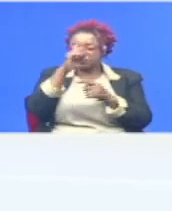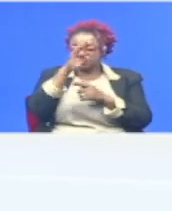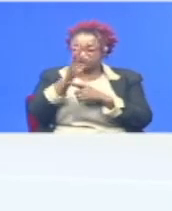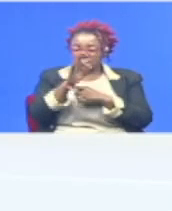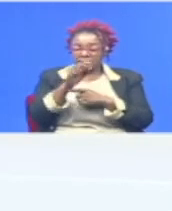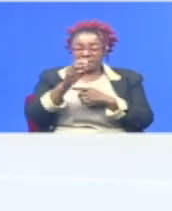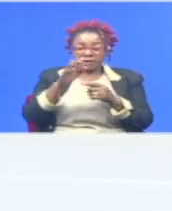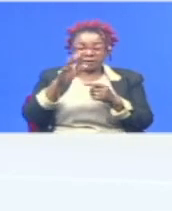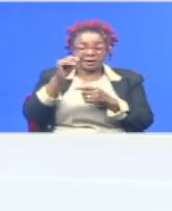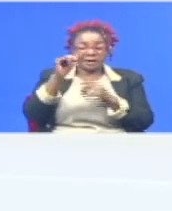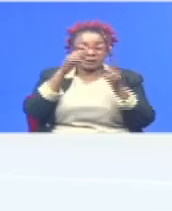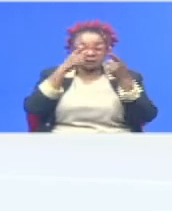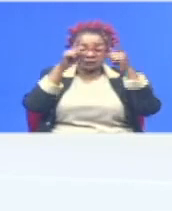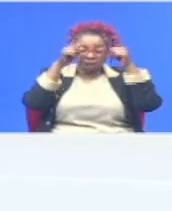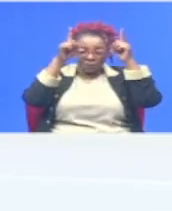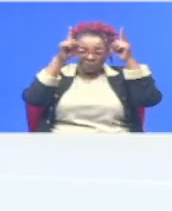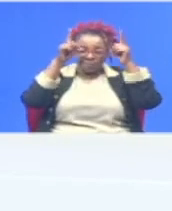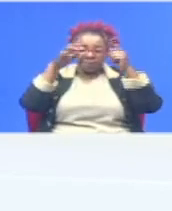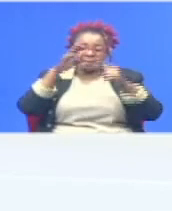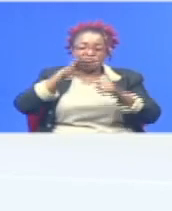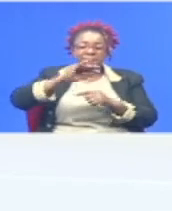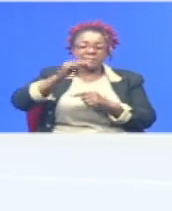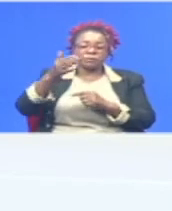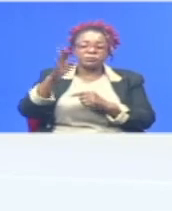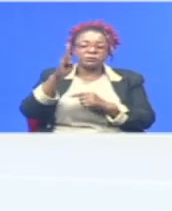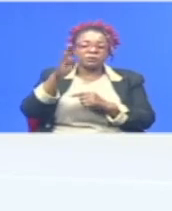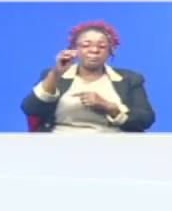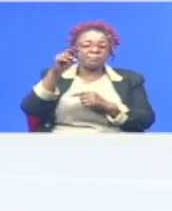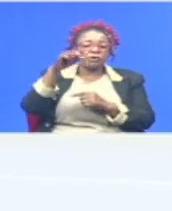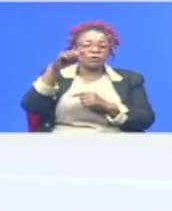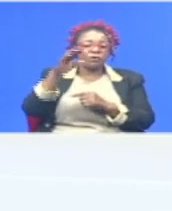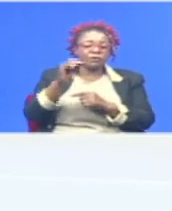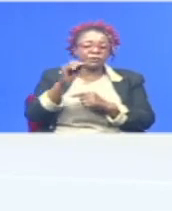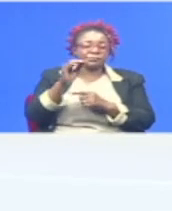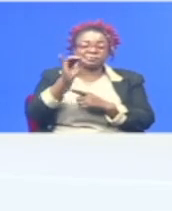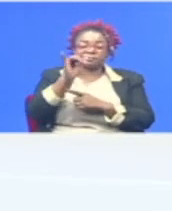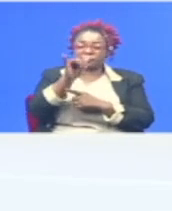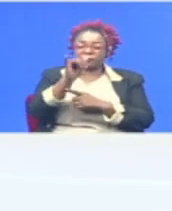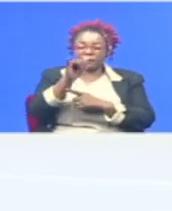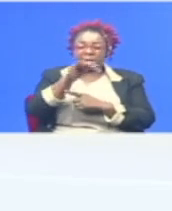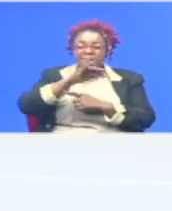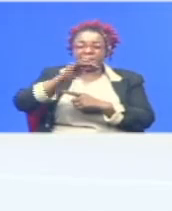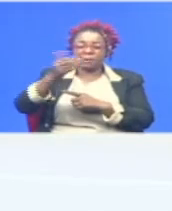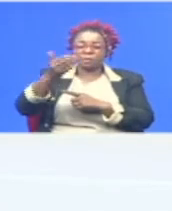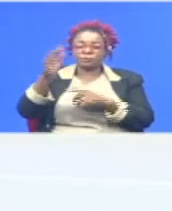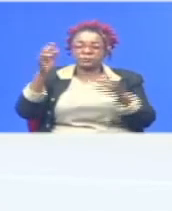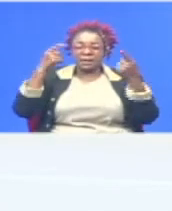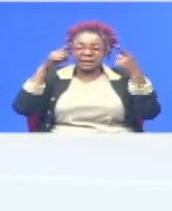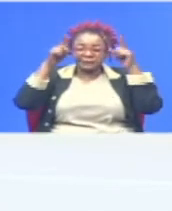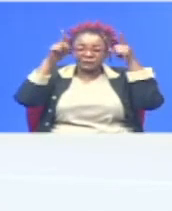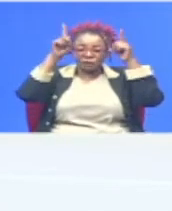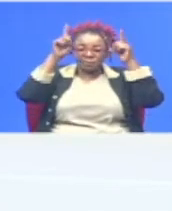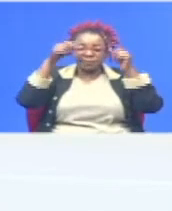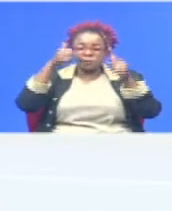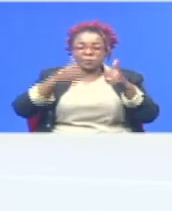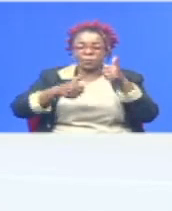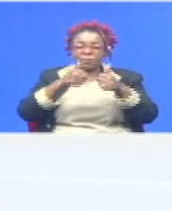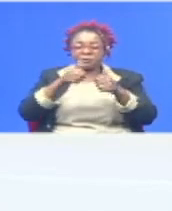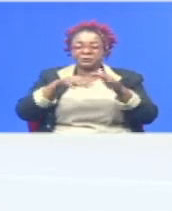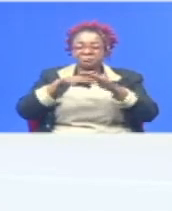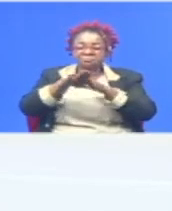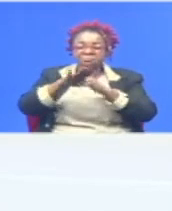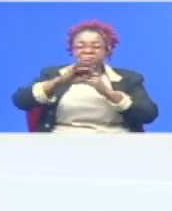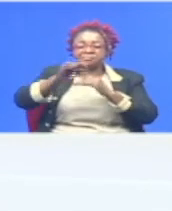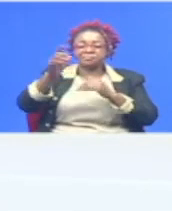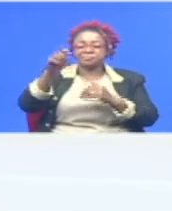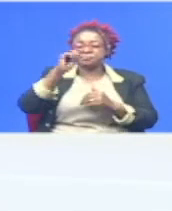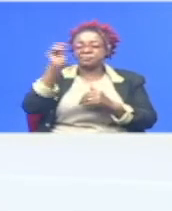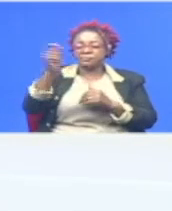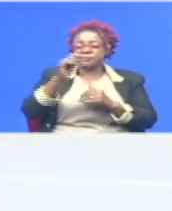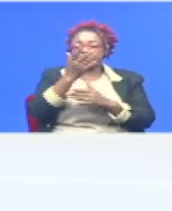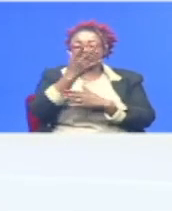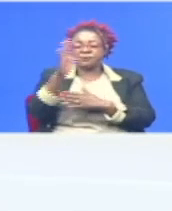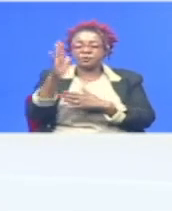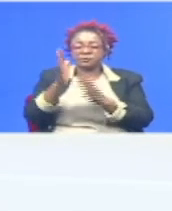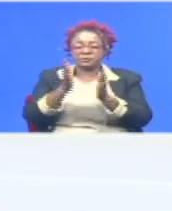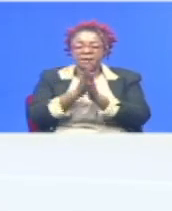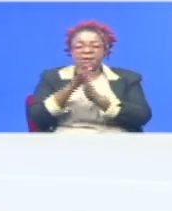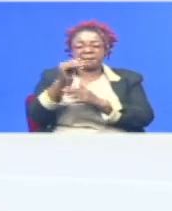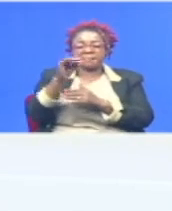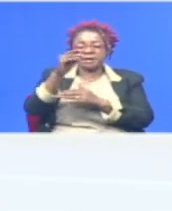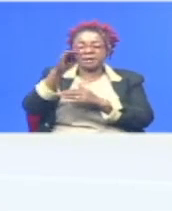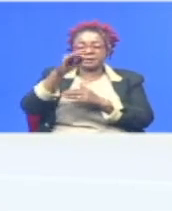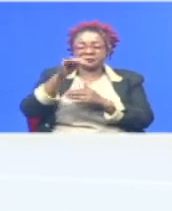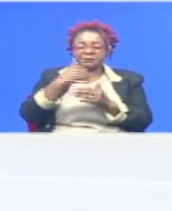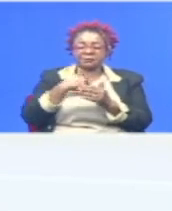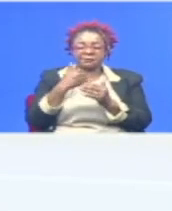the mountain bongo. The bongo, a mountain antelope which grazes through Mount Kenya Forest and the Aberdares, has been